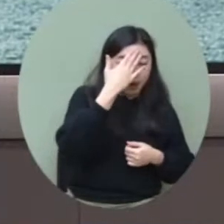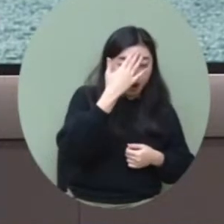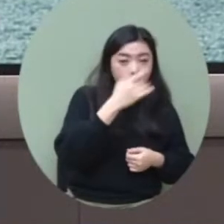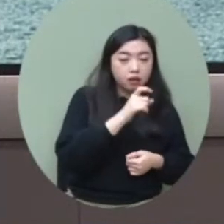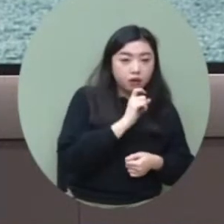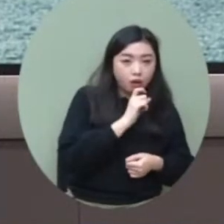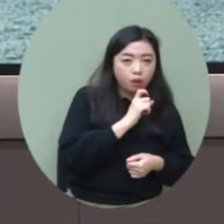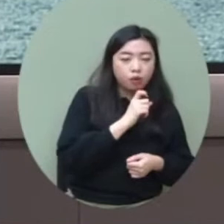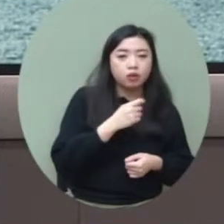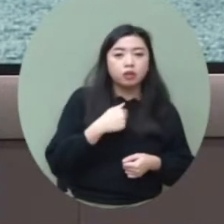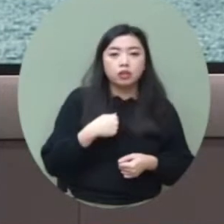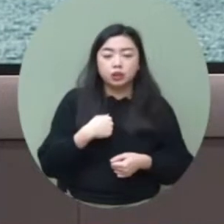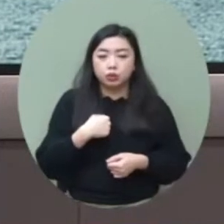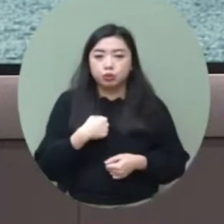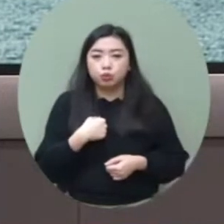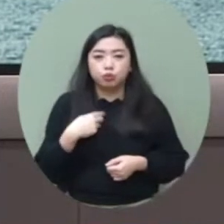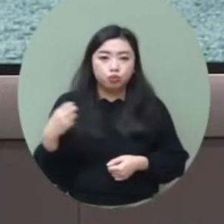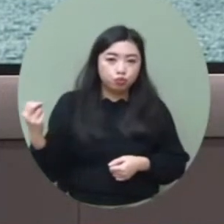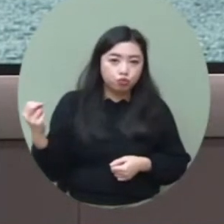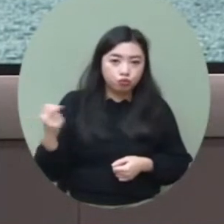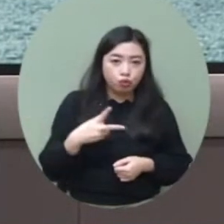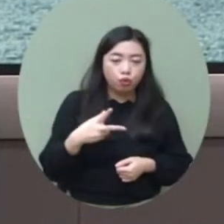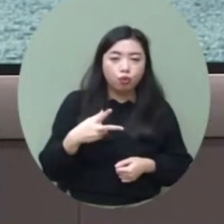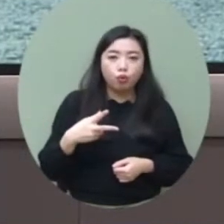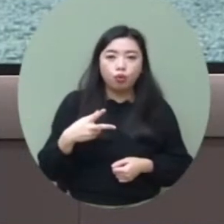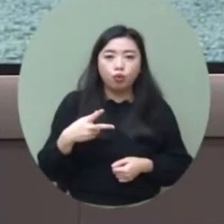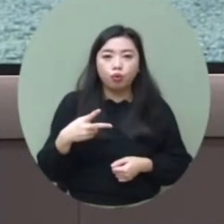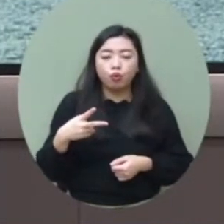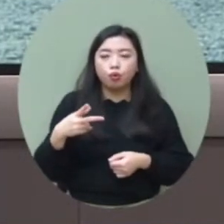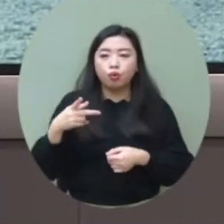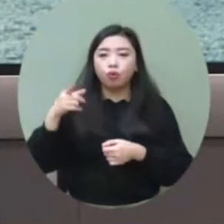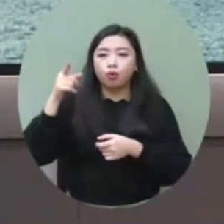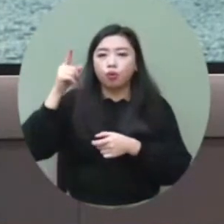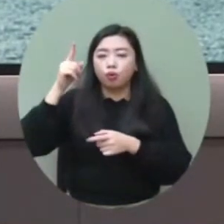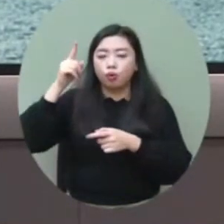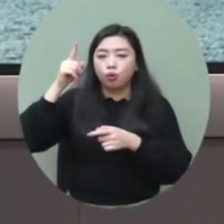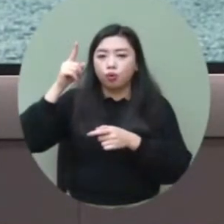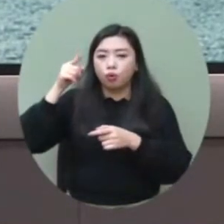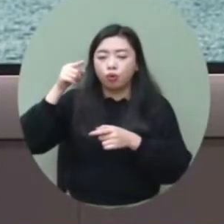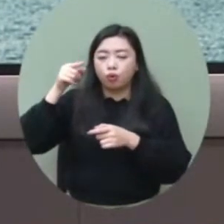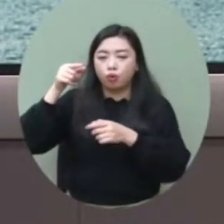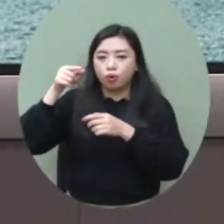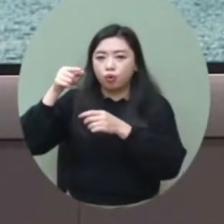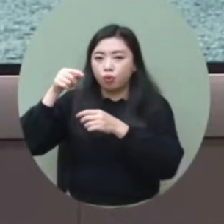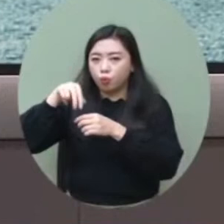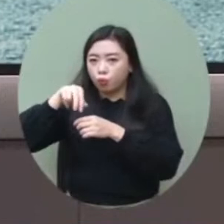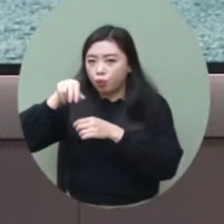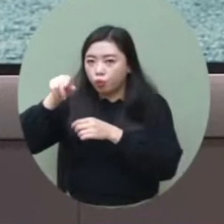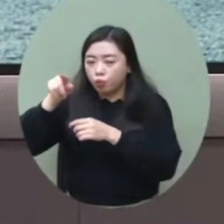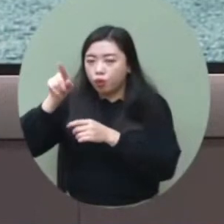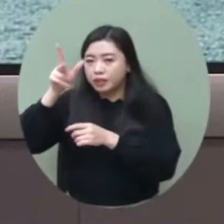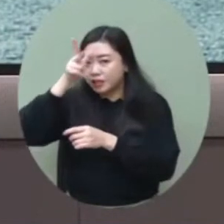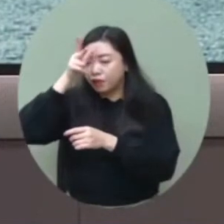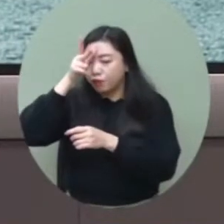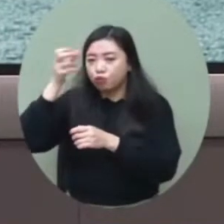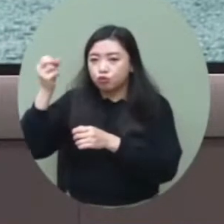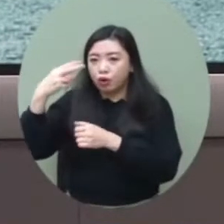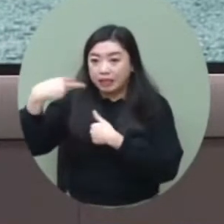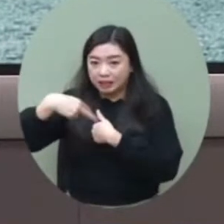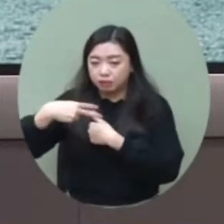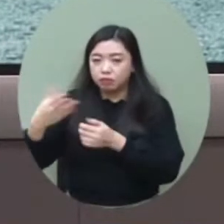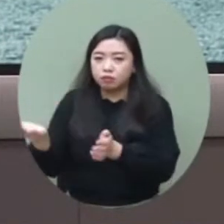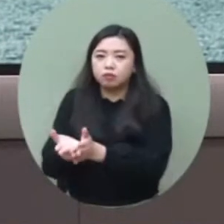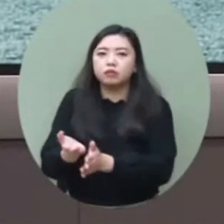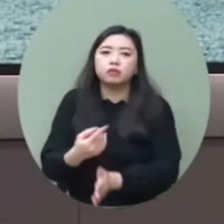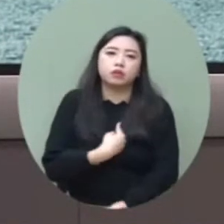For members of the public who test positive via a rapid test, the result